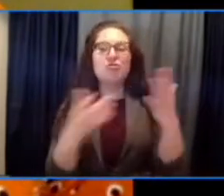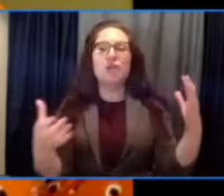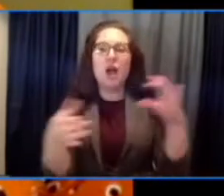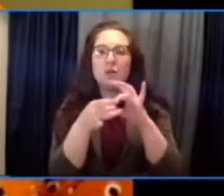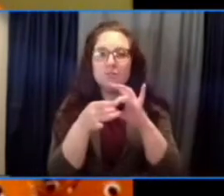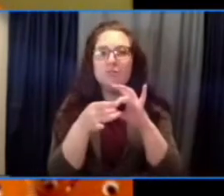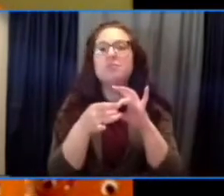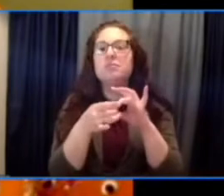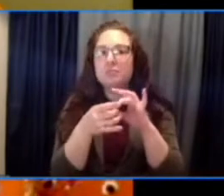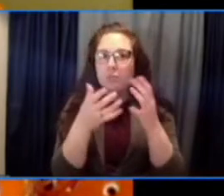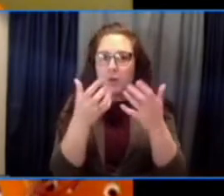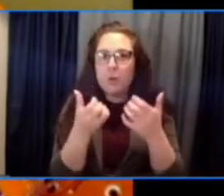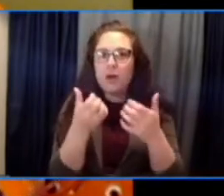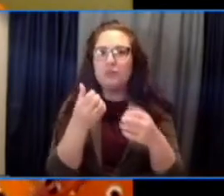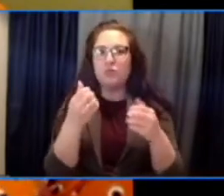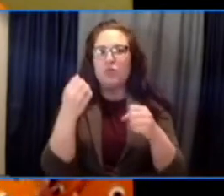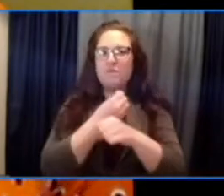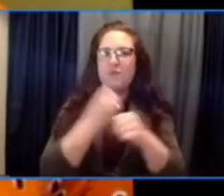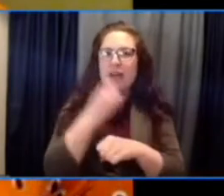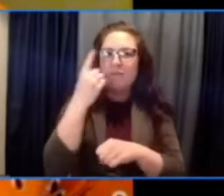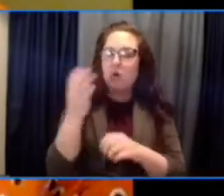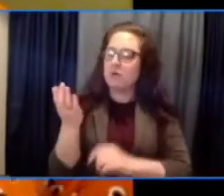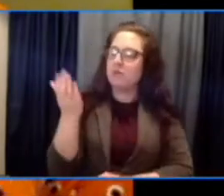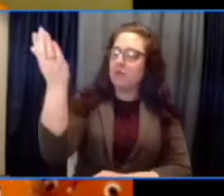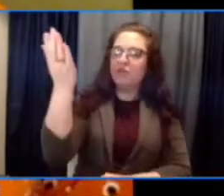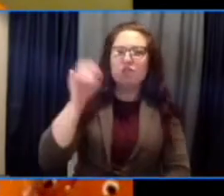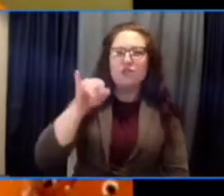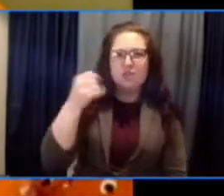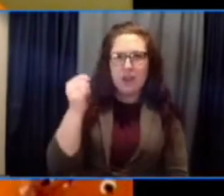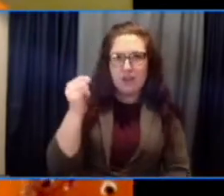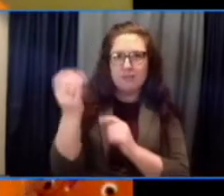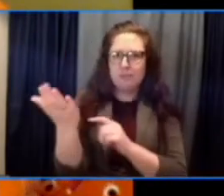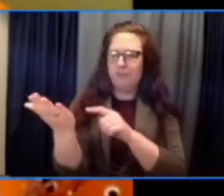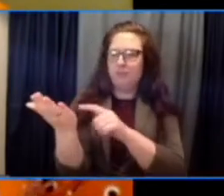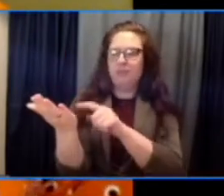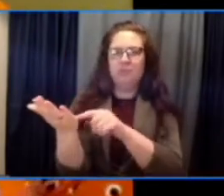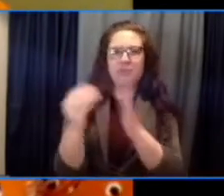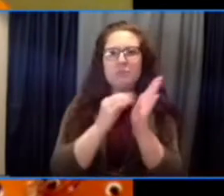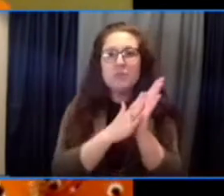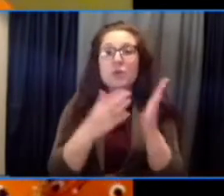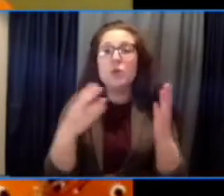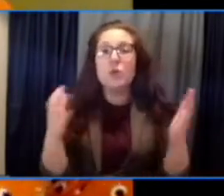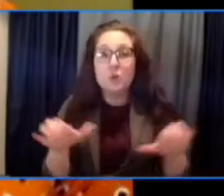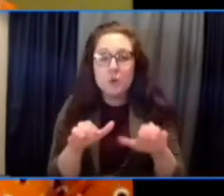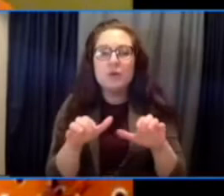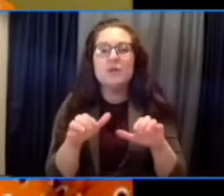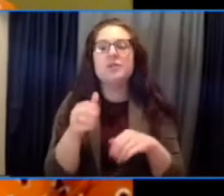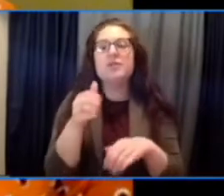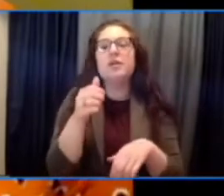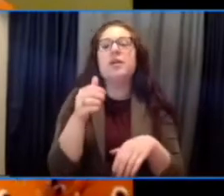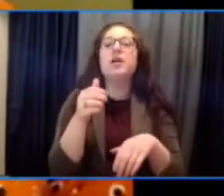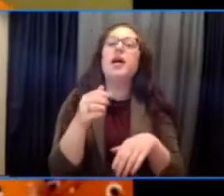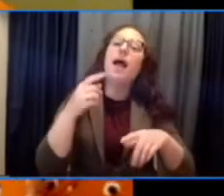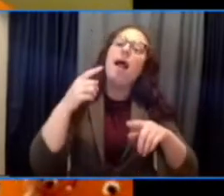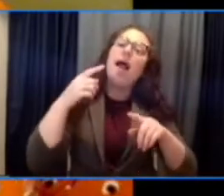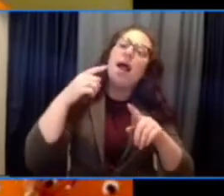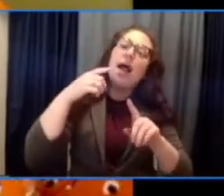Measure J. Measure J explicitly directed up to 10% or at least $500